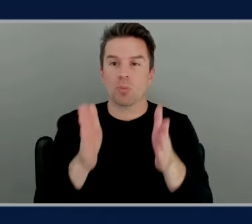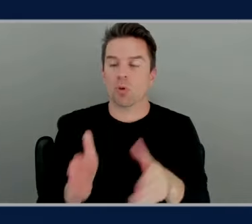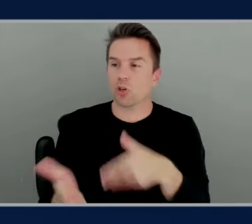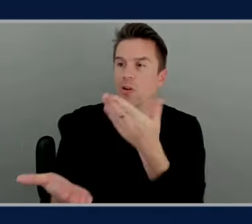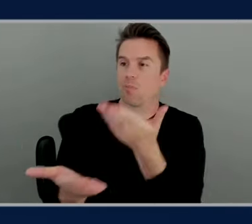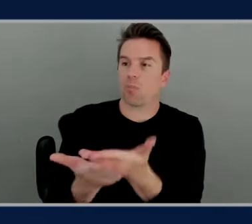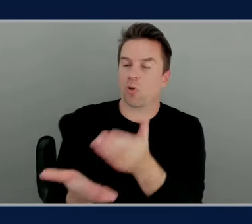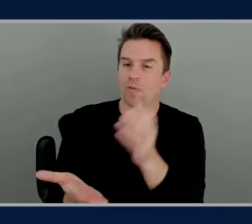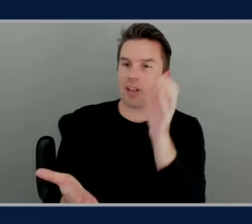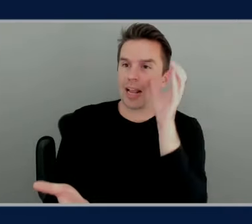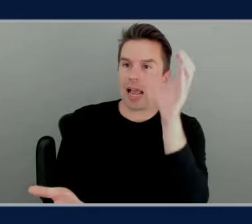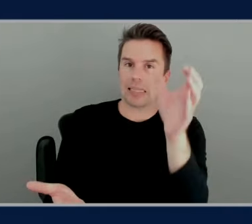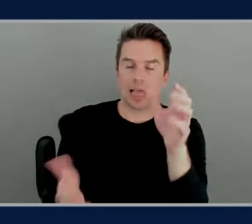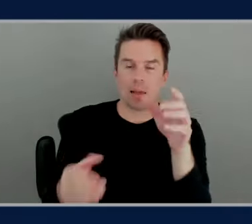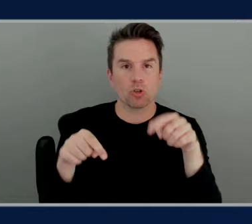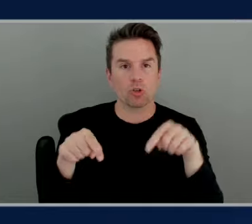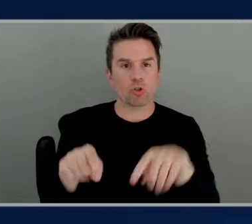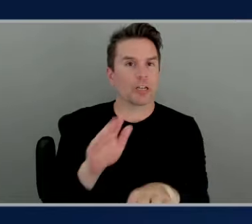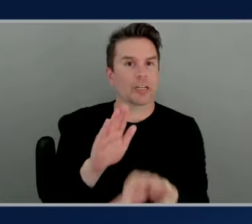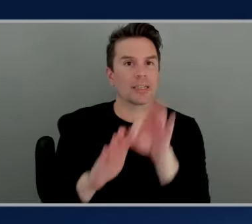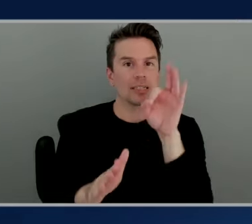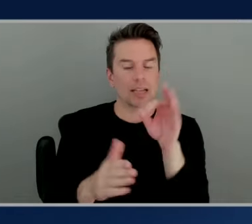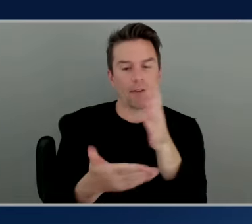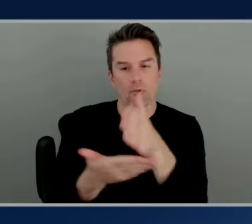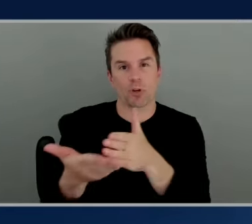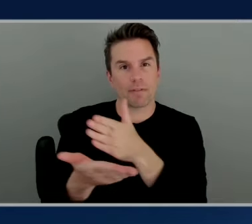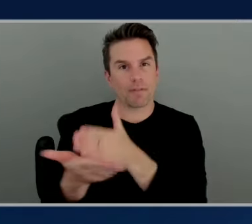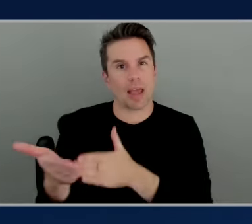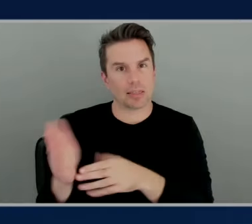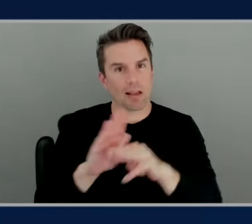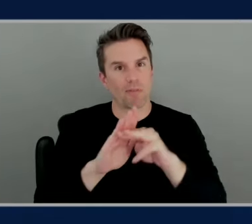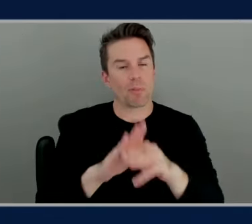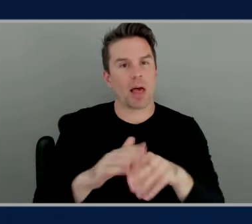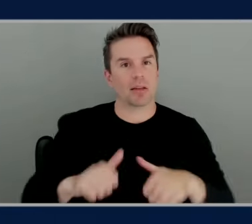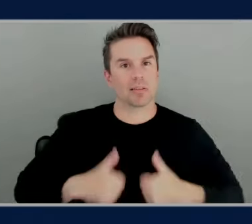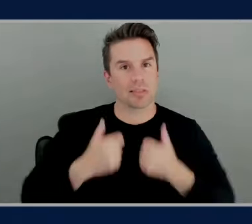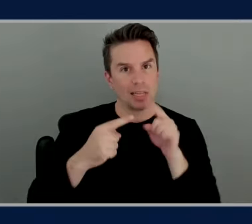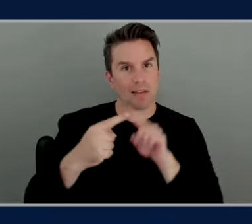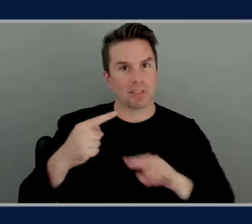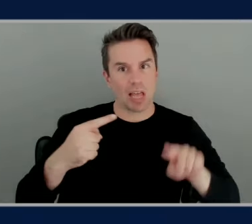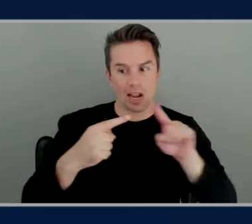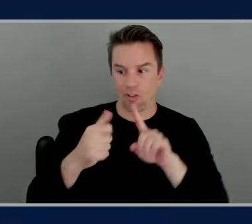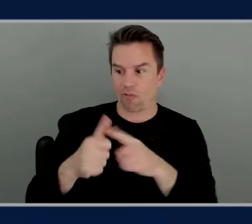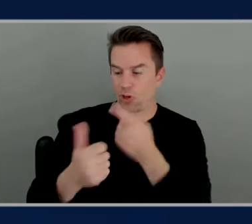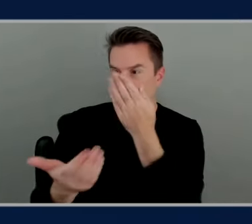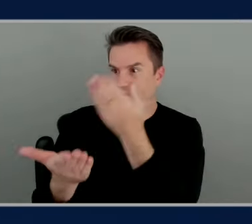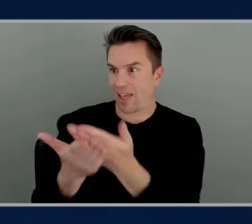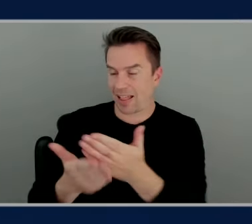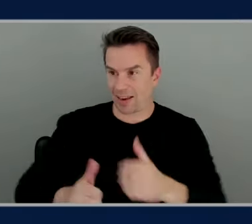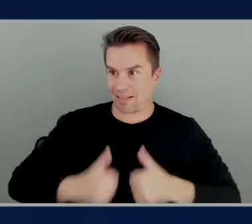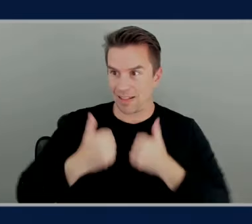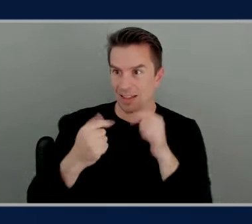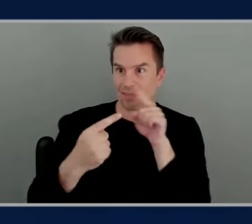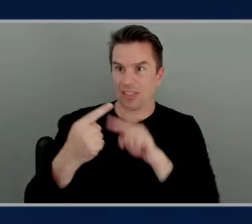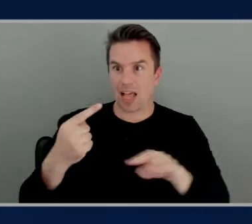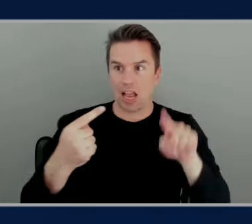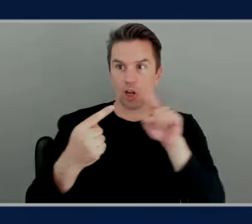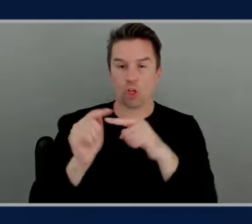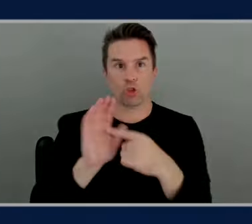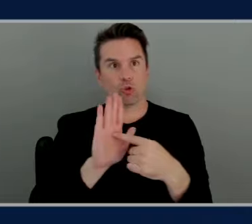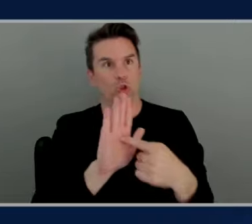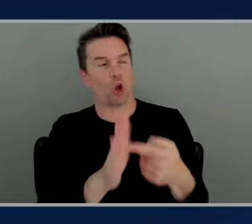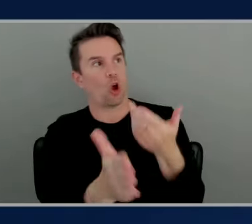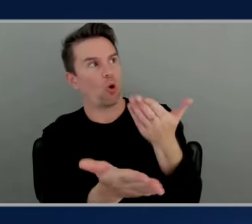you know, in a discovery phase of a model's life cycle. They validated that concept and the opportunity to create value for the company, but then they